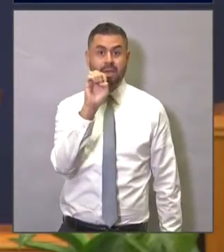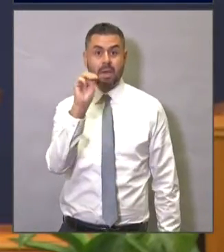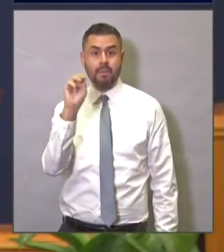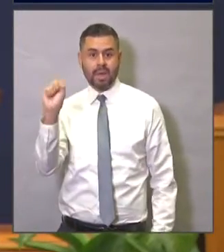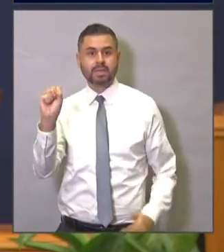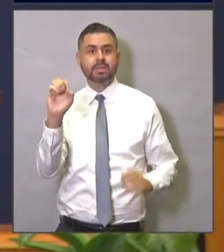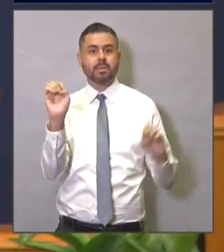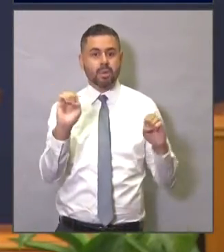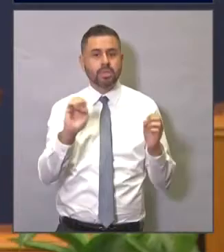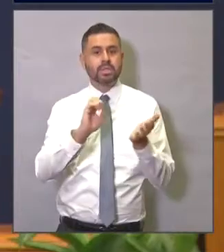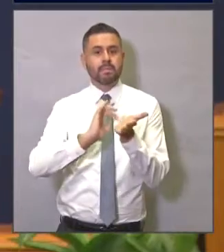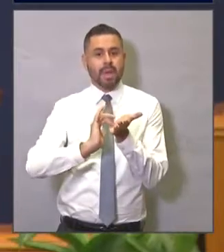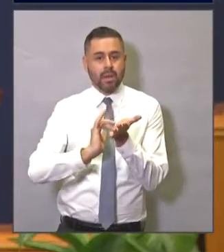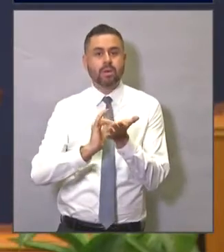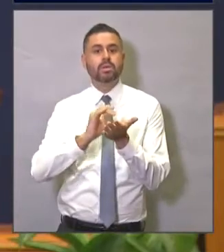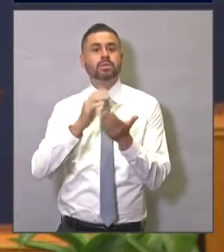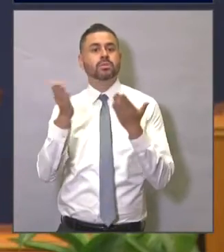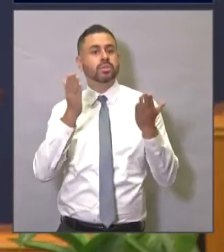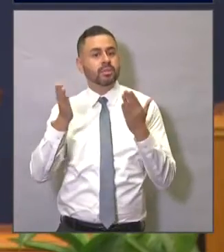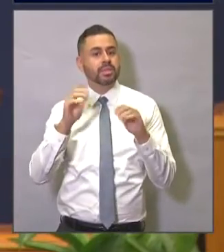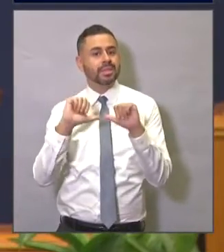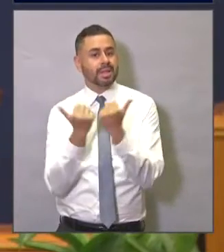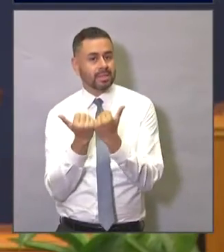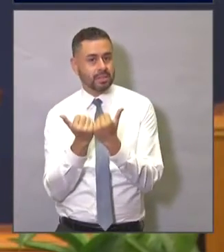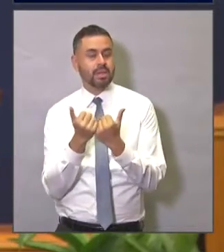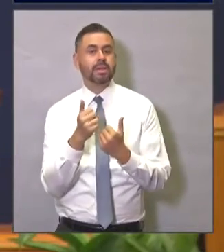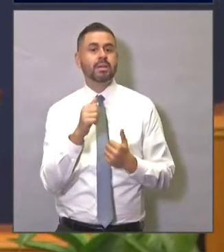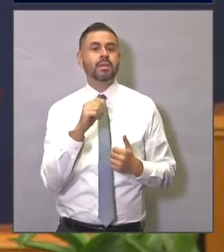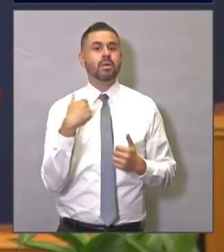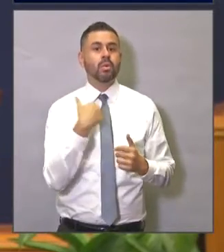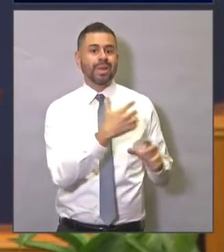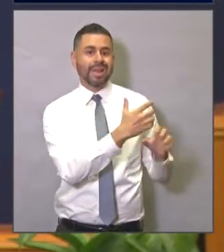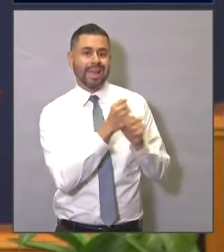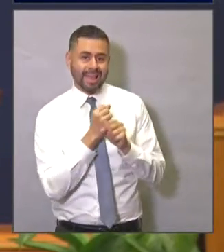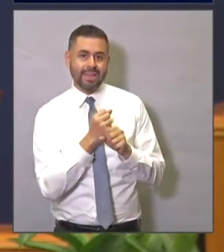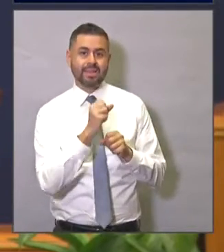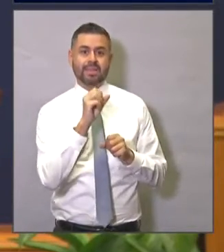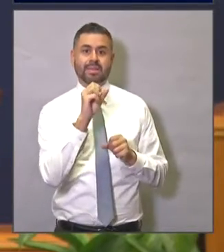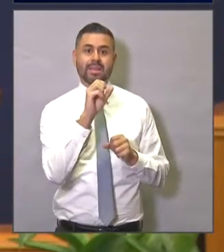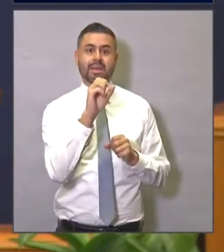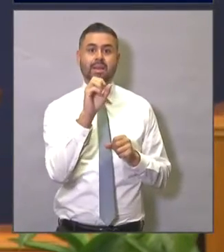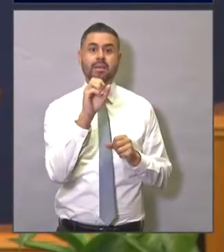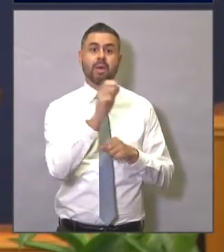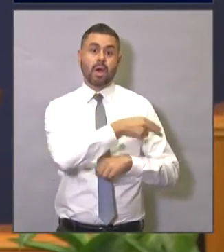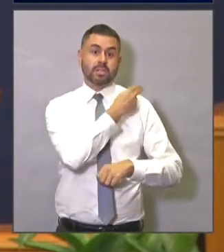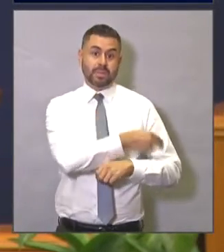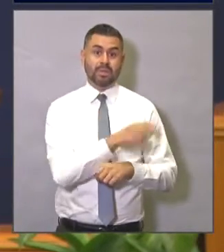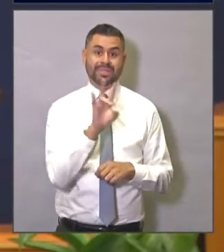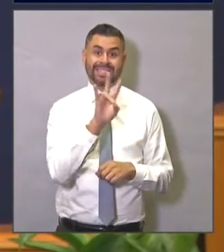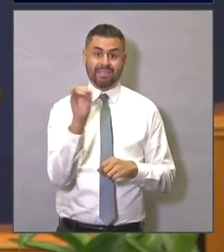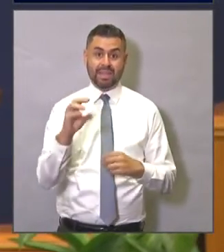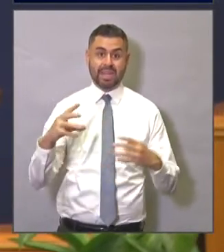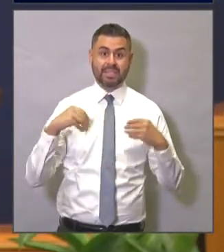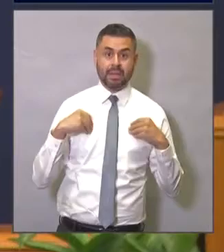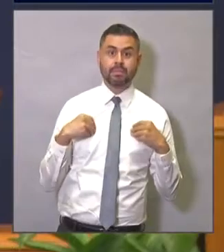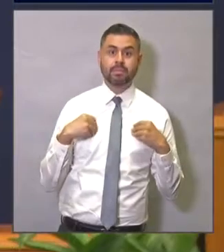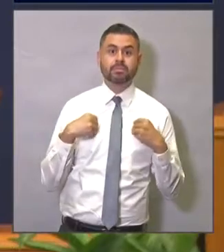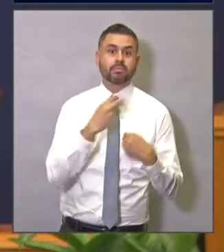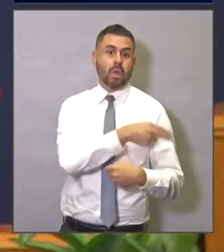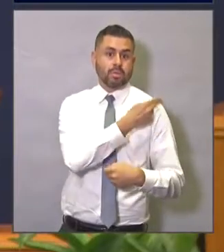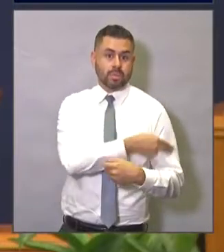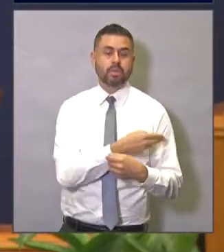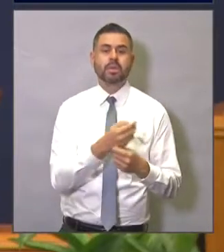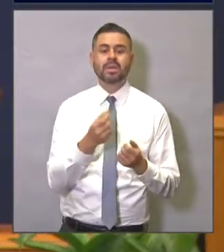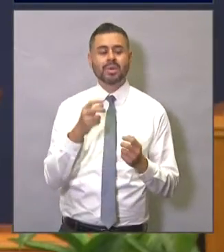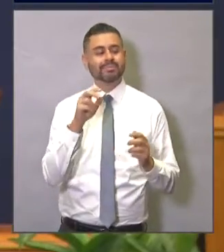Services Agency, polls the 70 911 receiving hospitals in the county to determine the number of currently